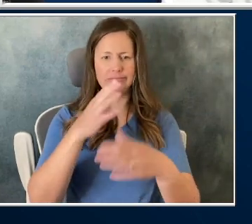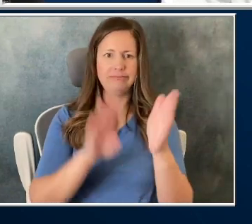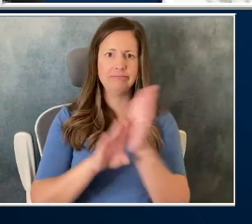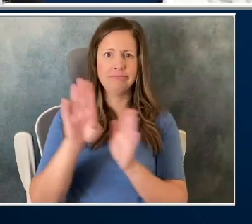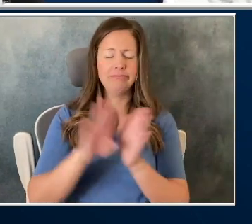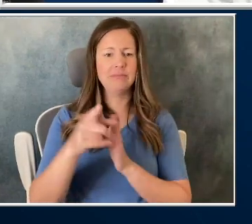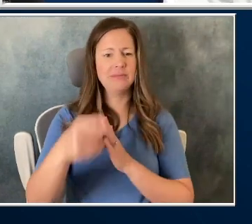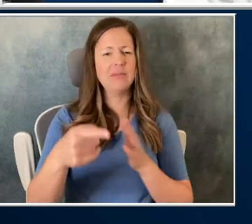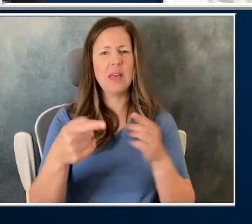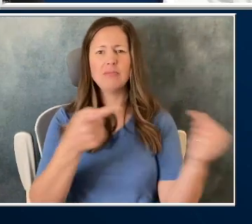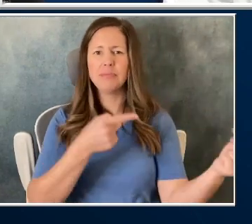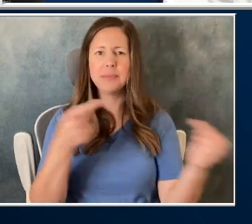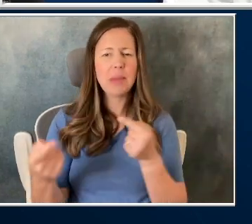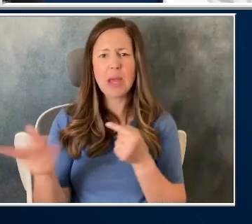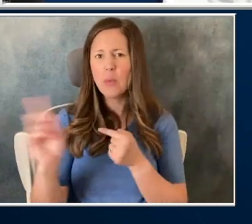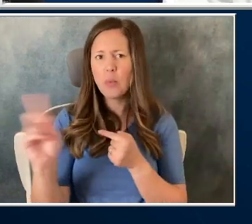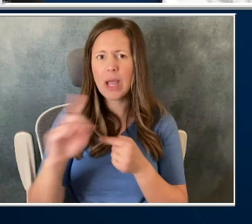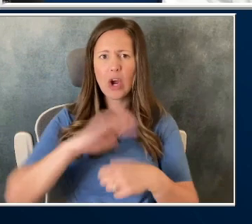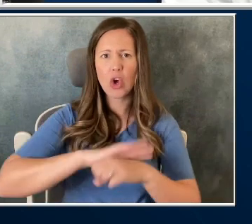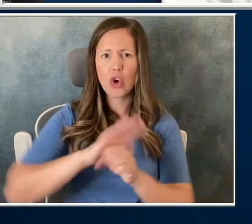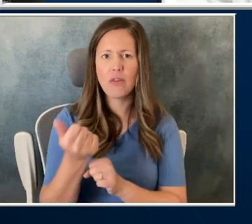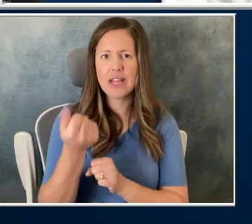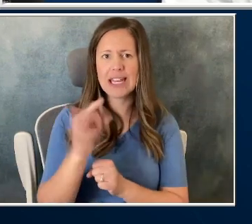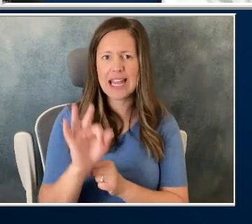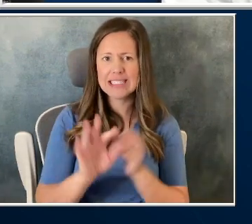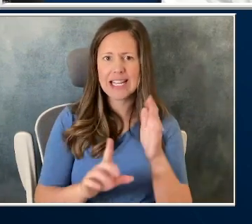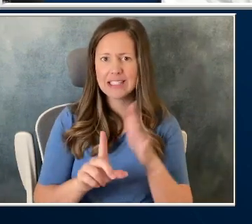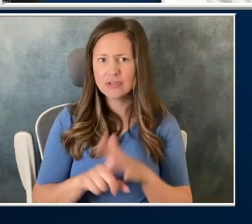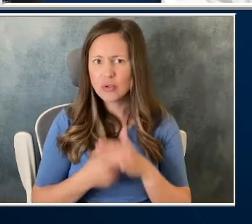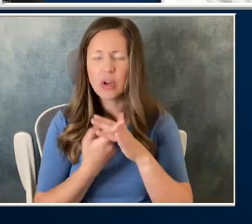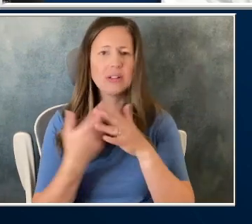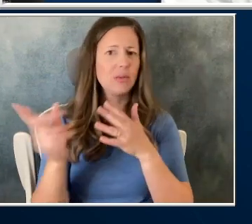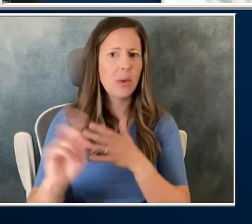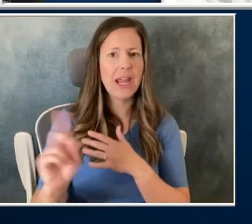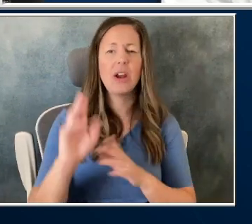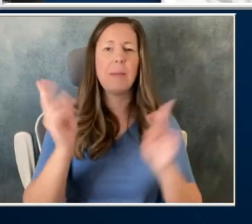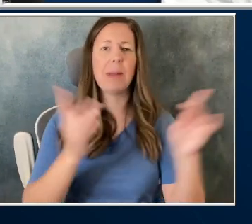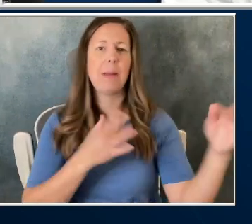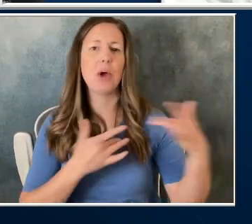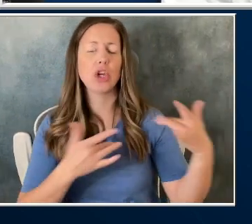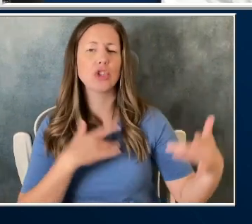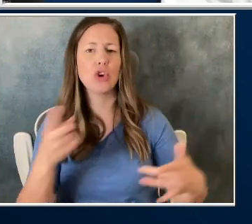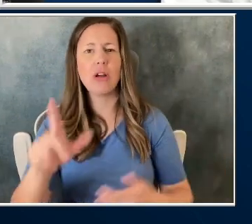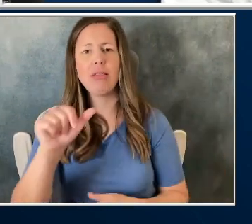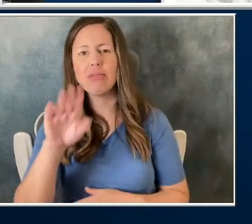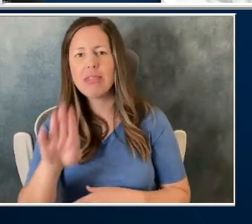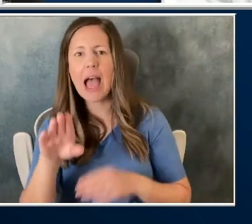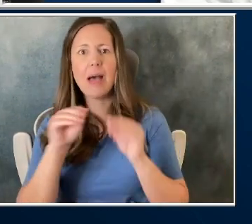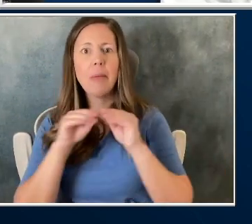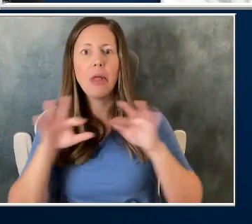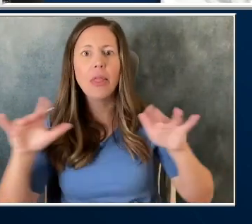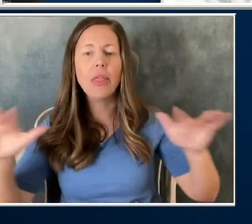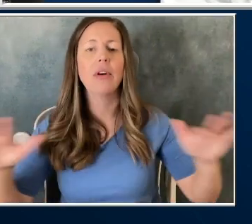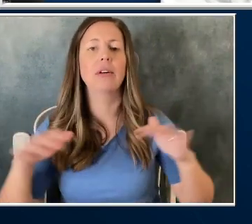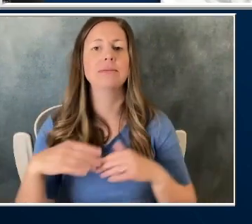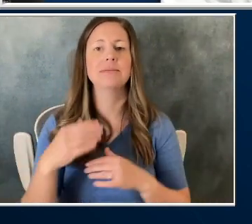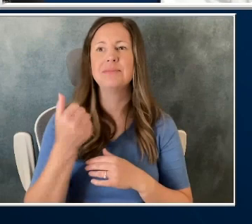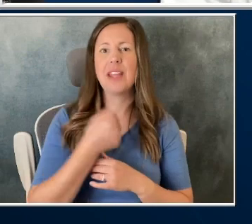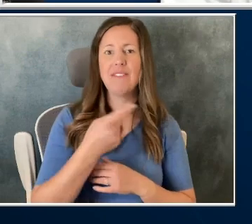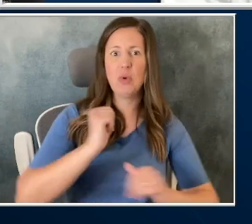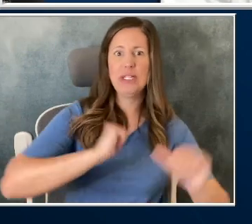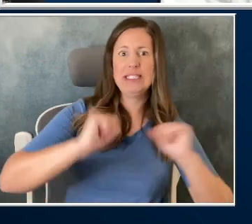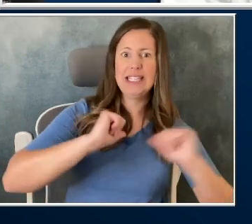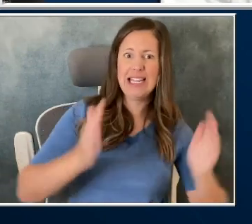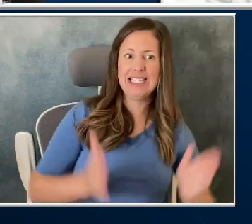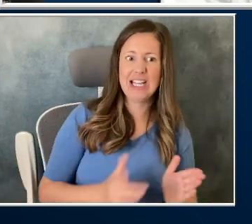pandemic. Some people are still pretty concerned it's a lab leak. I think a couple of scientists, or a couple of scientists were grilled pretty heavily by several of